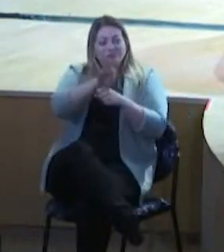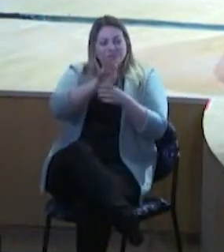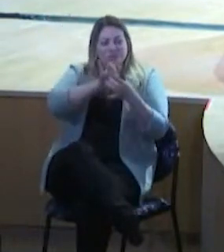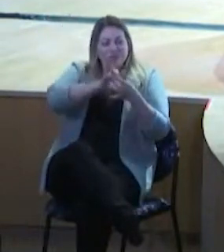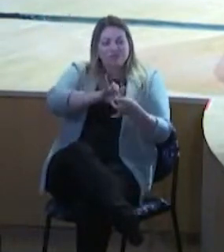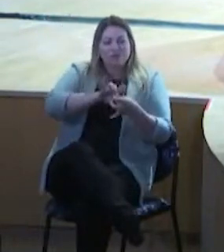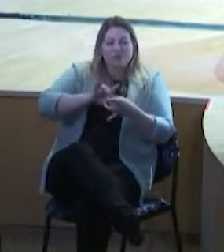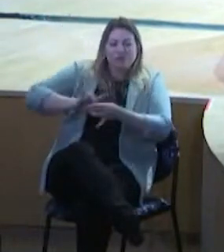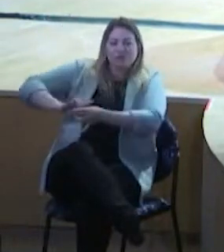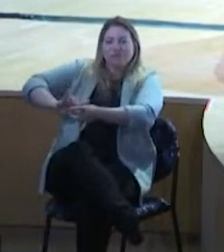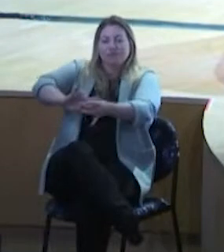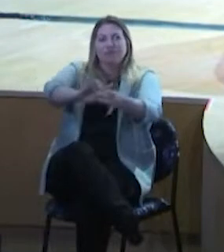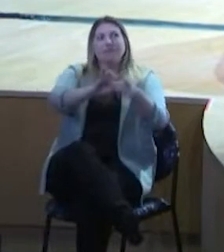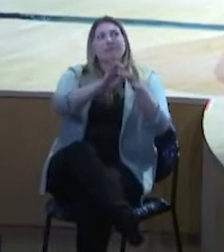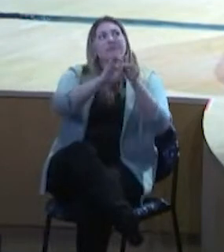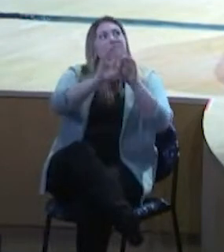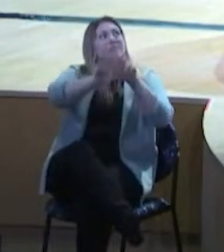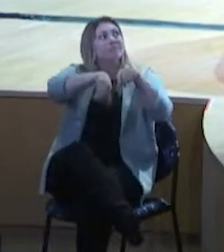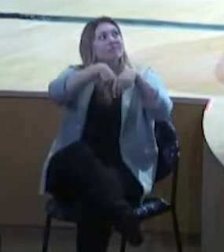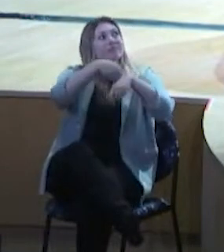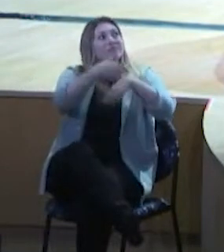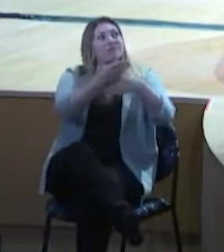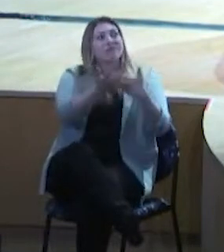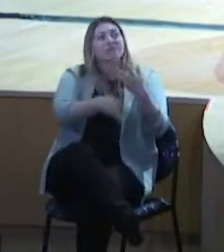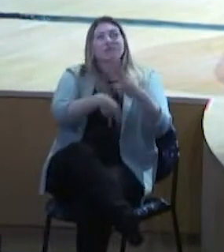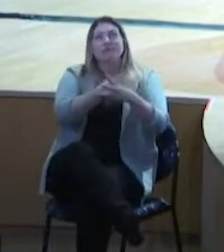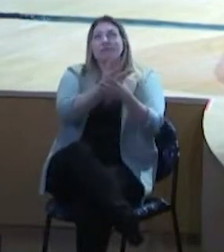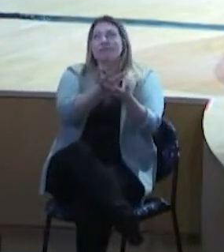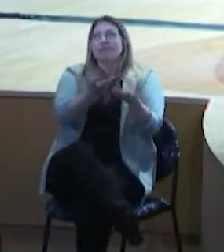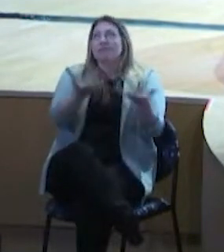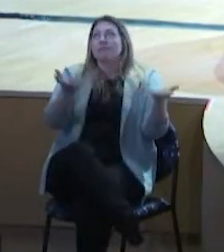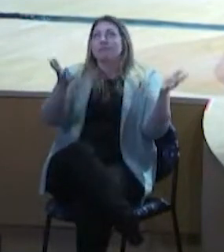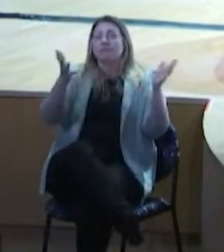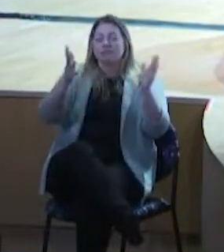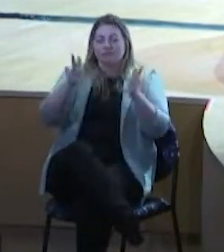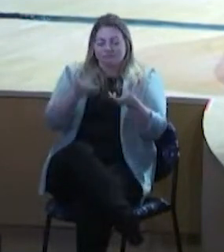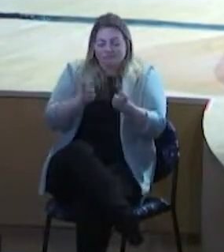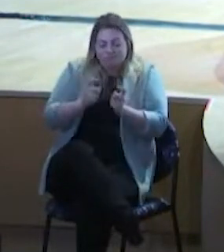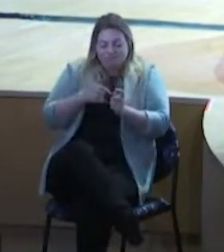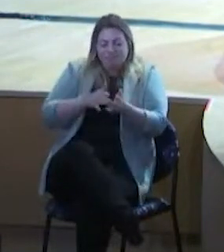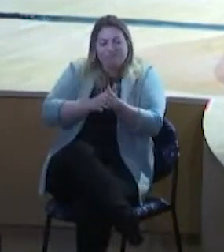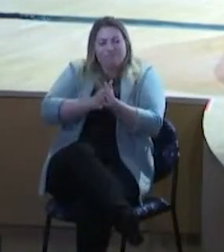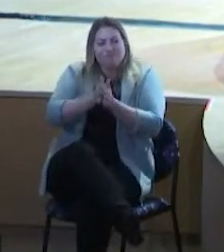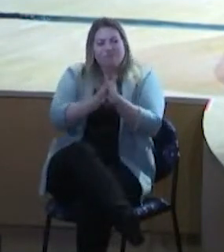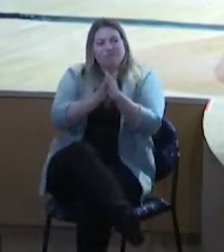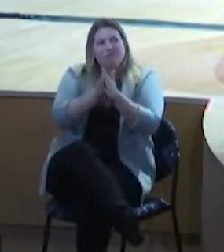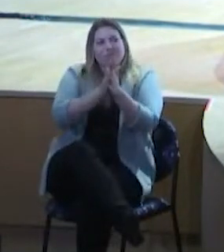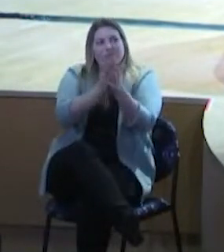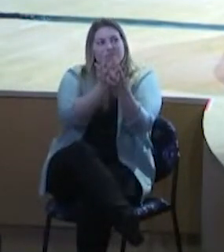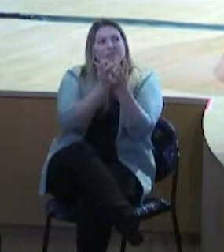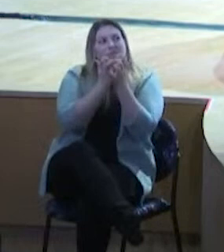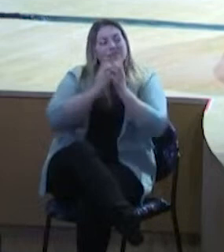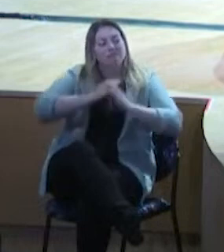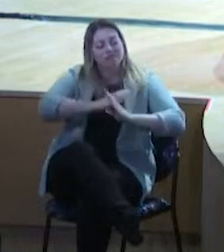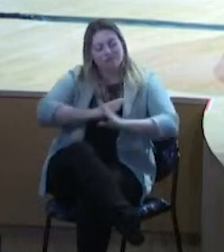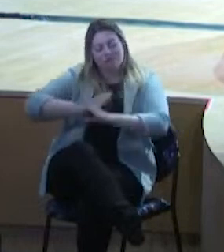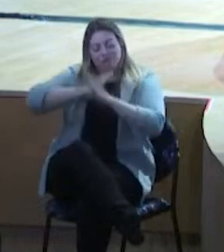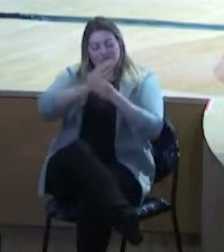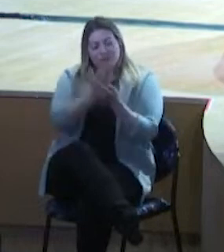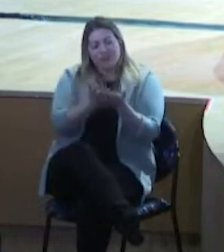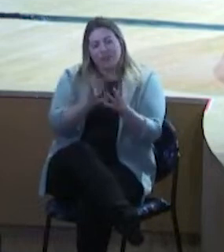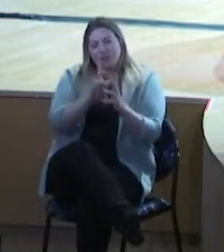in nature is what gives us that drive to protect what's important to